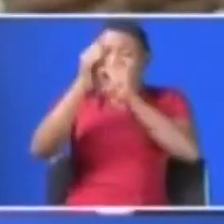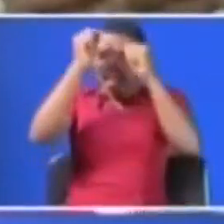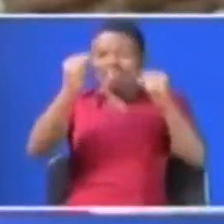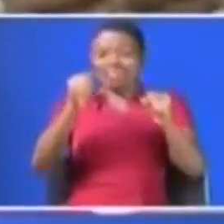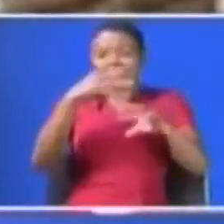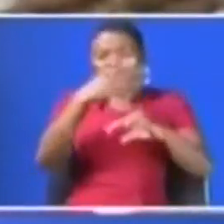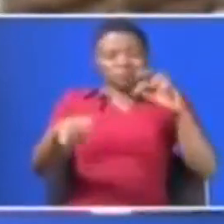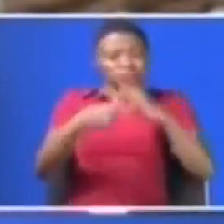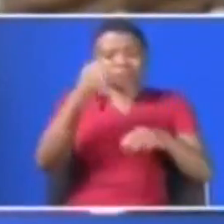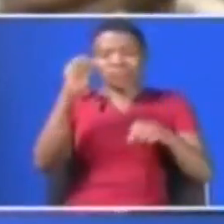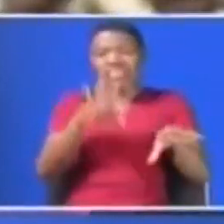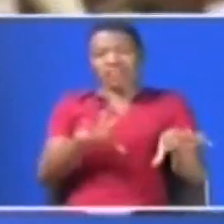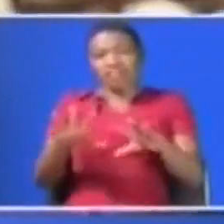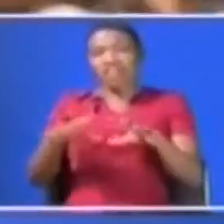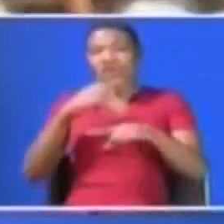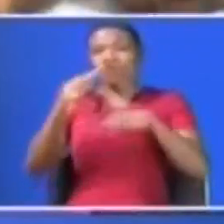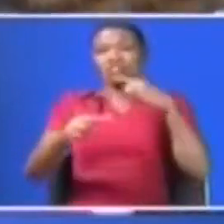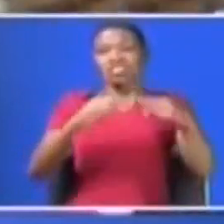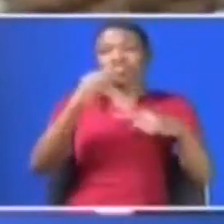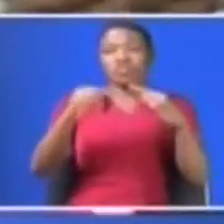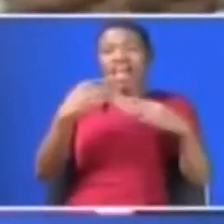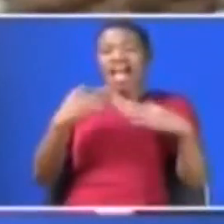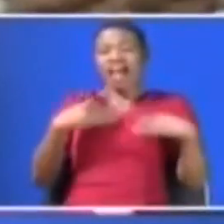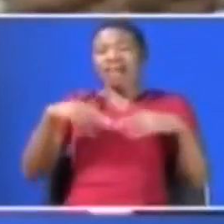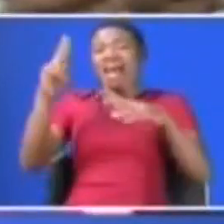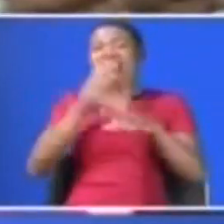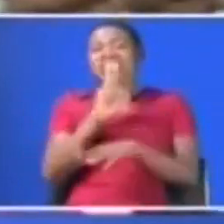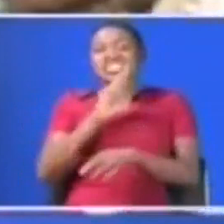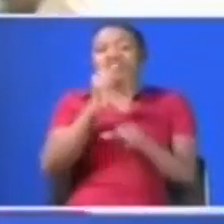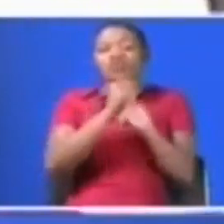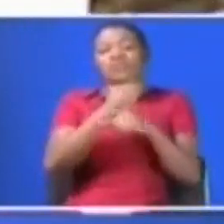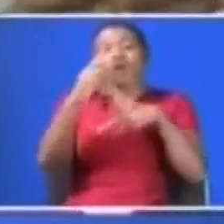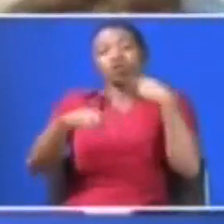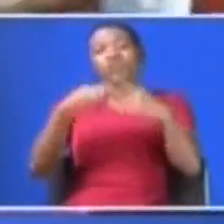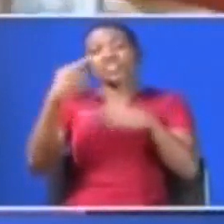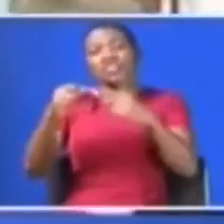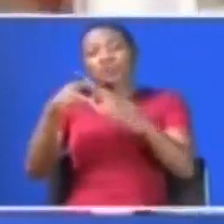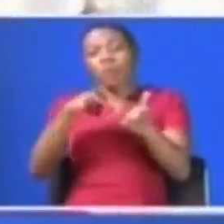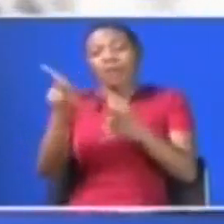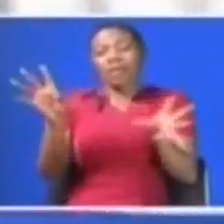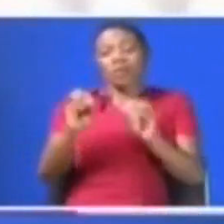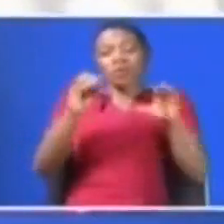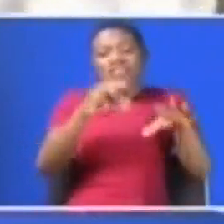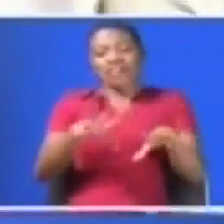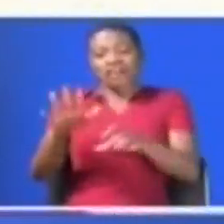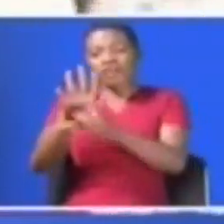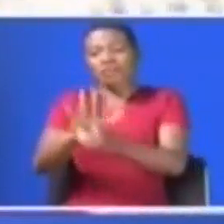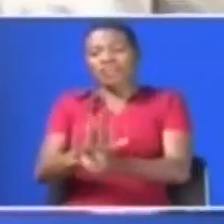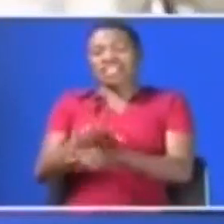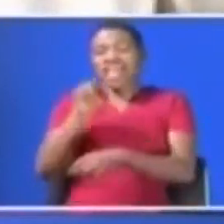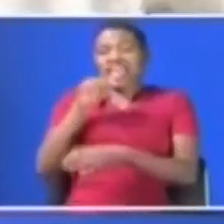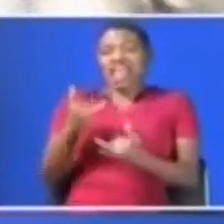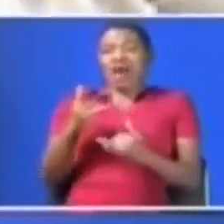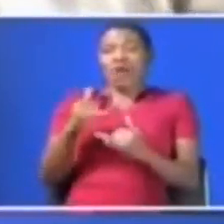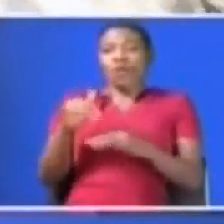conditions and they continuously occupy high-risk jobs, which continuously underpays and exploits them. Their plight, by